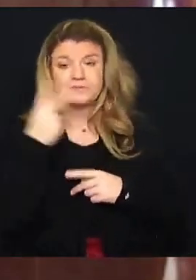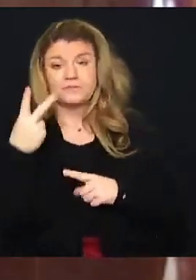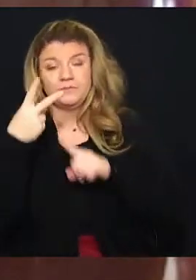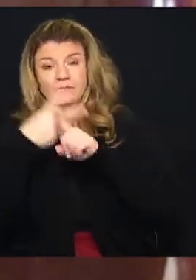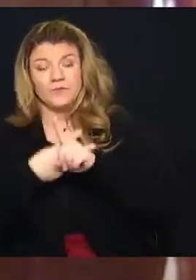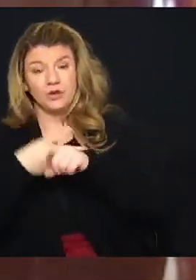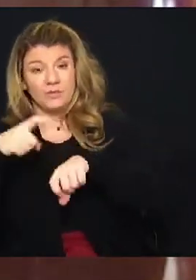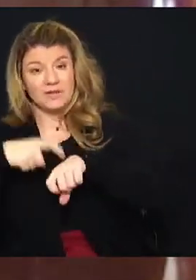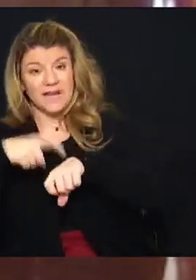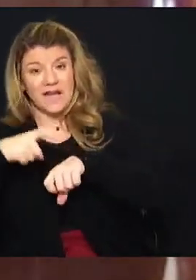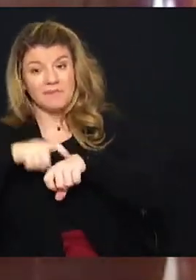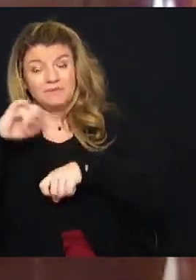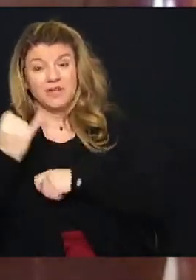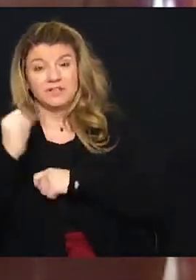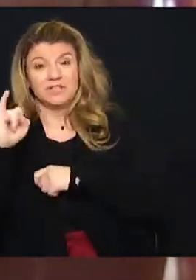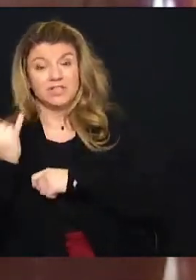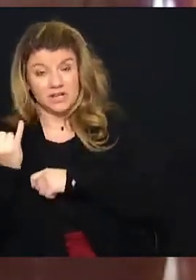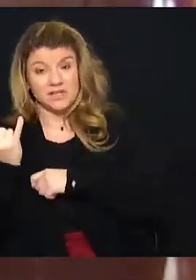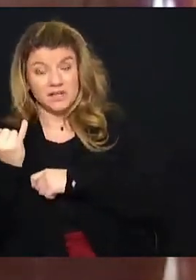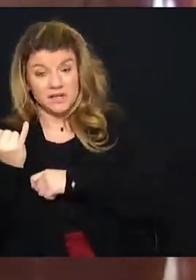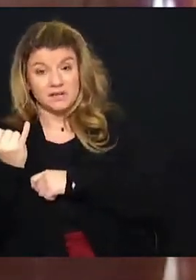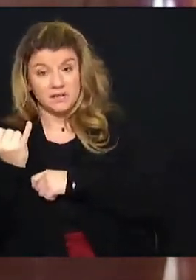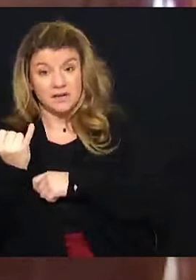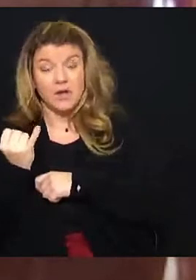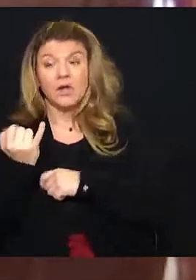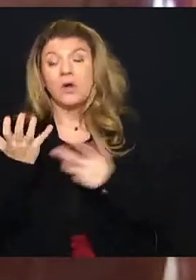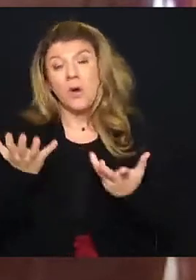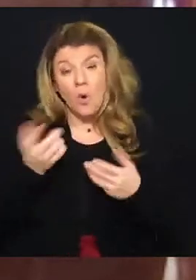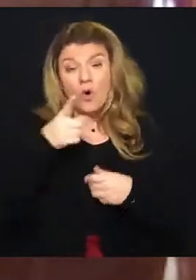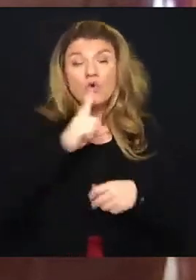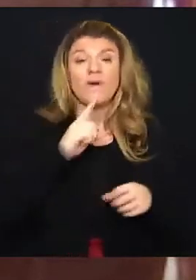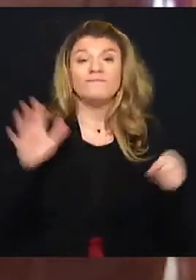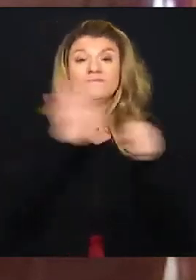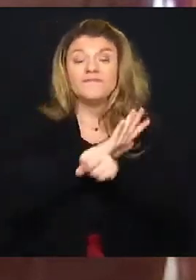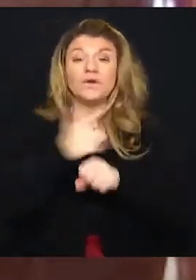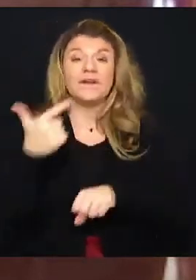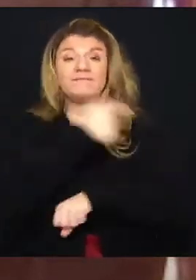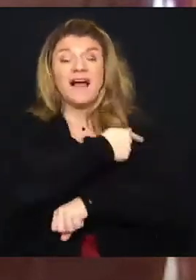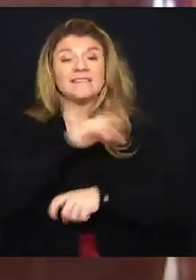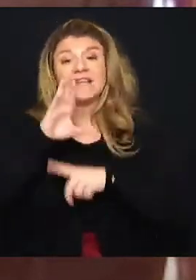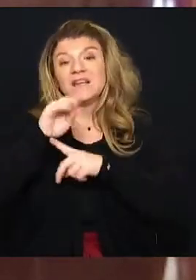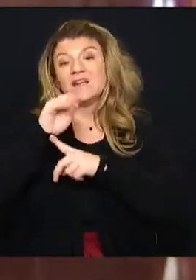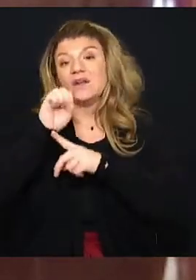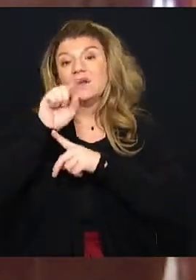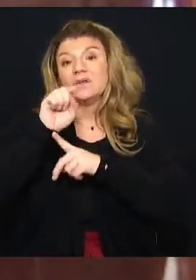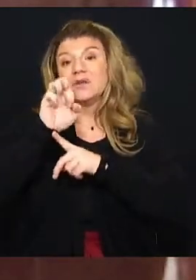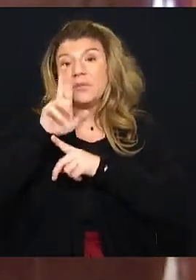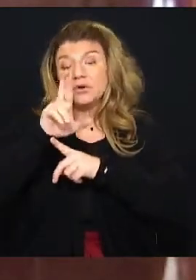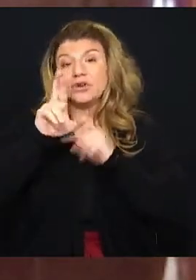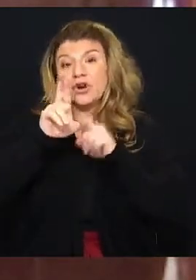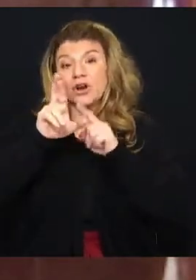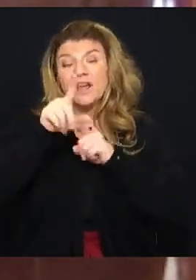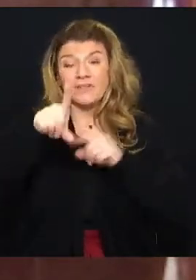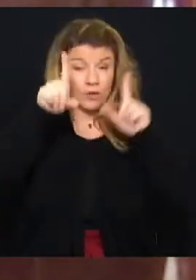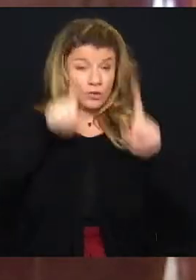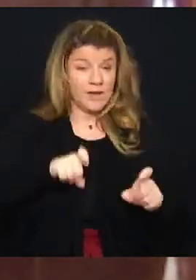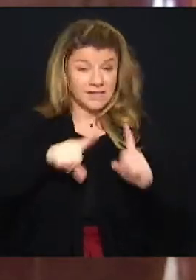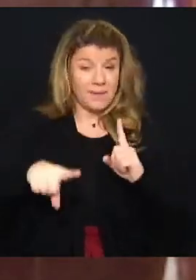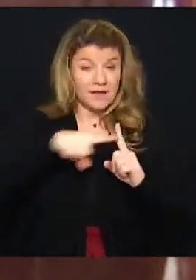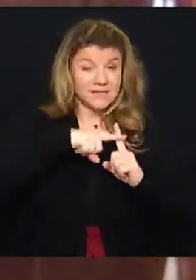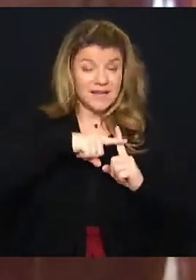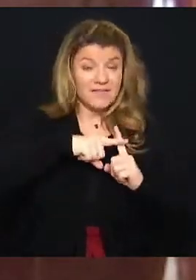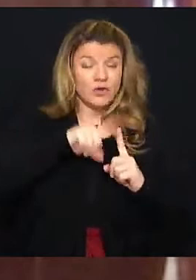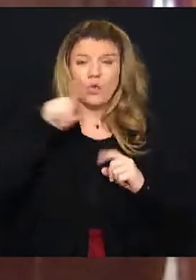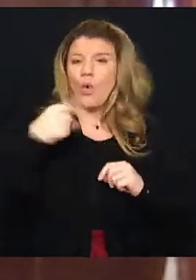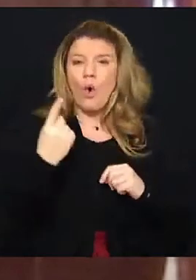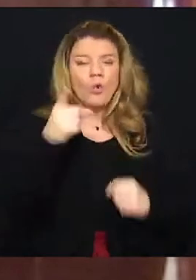2-month window of Johnson & Johnson, or you're fully vaccinated with a booster, then if you test positive, you